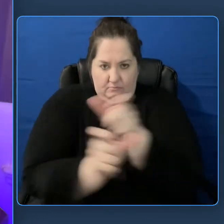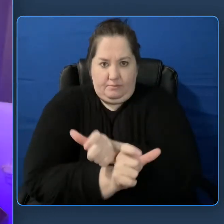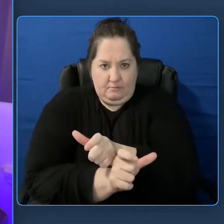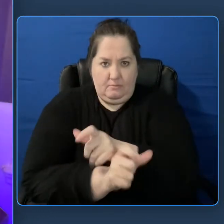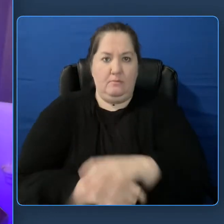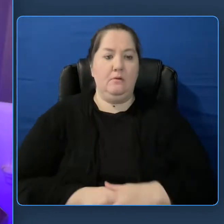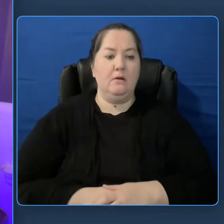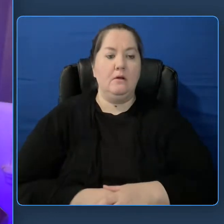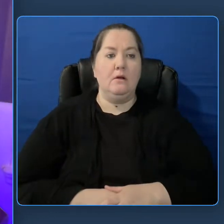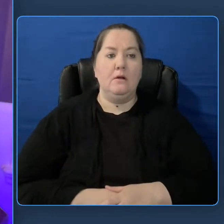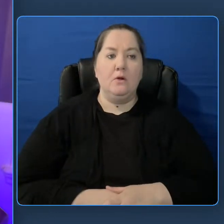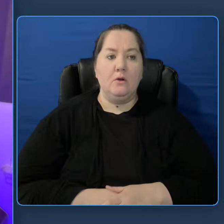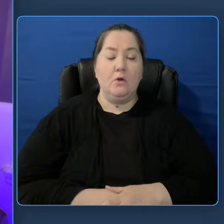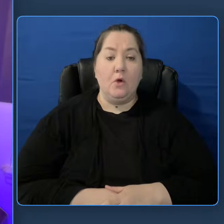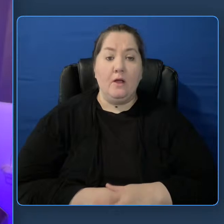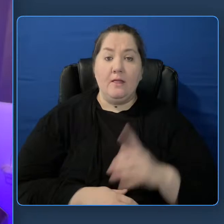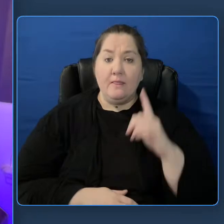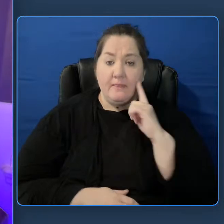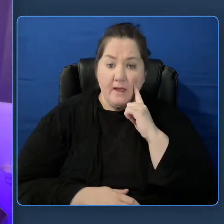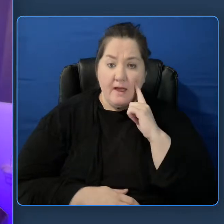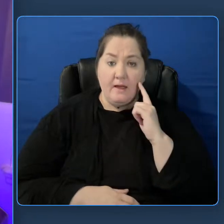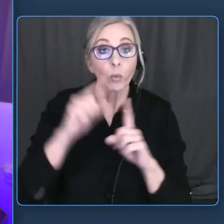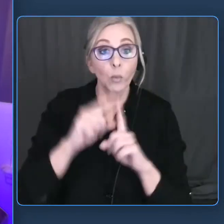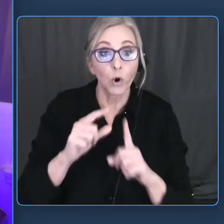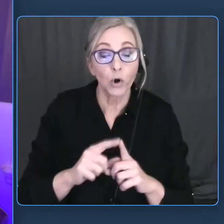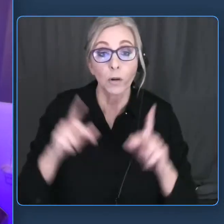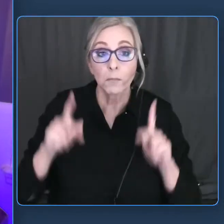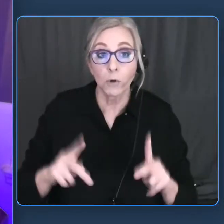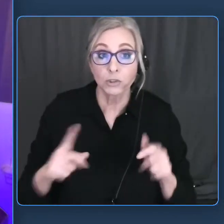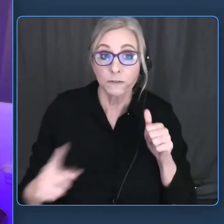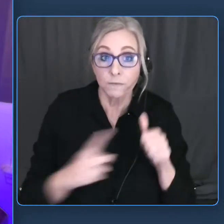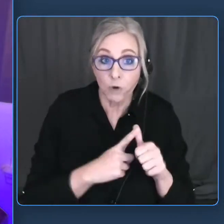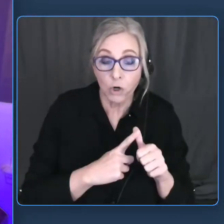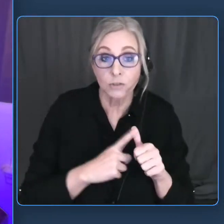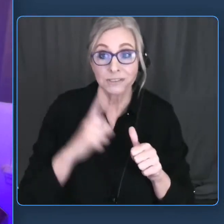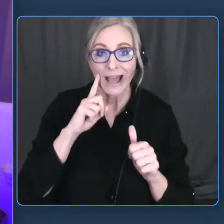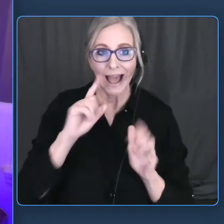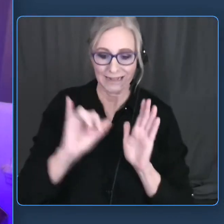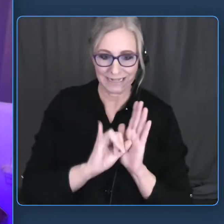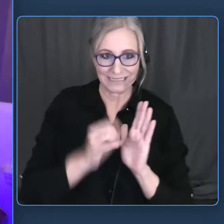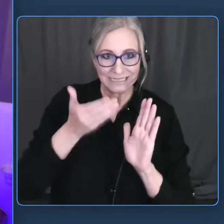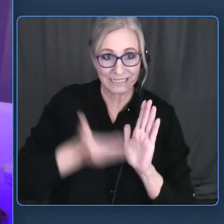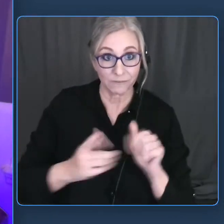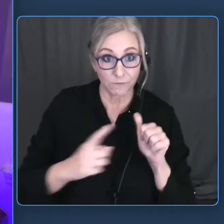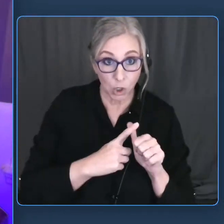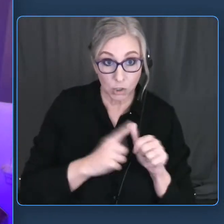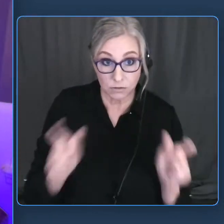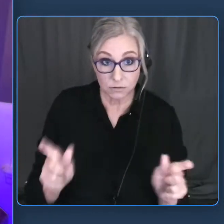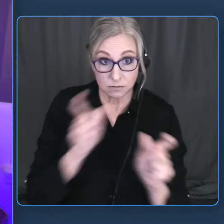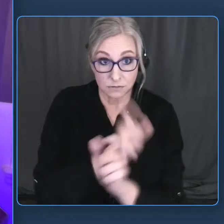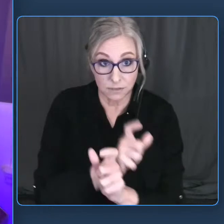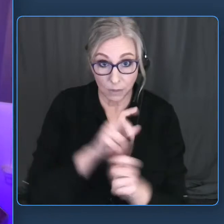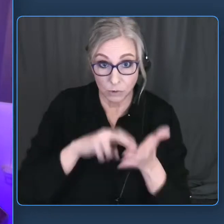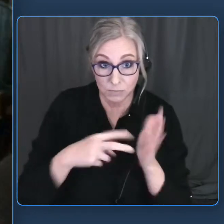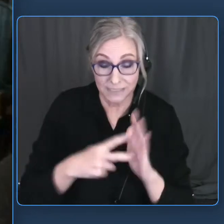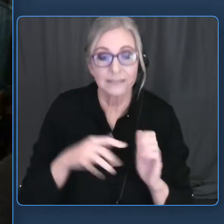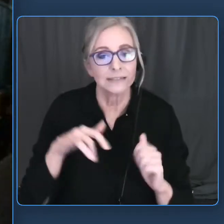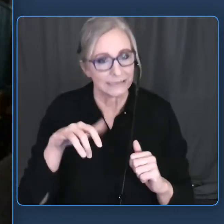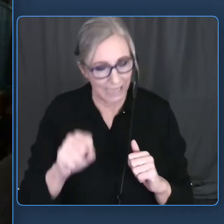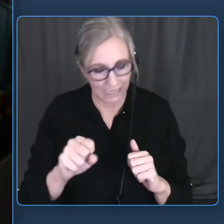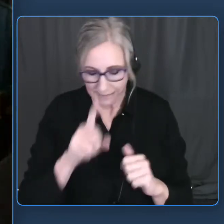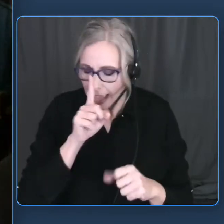that we hear the term person first or identity first? So that's what you're talking about in that sentence,